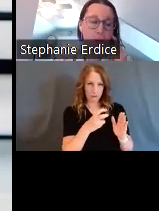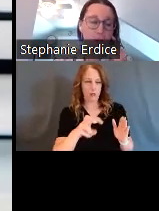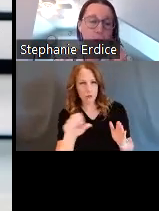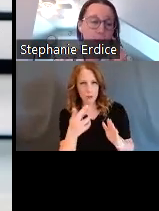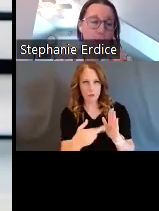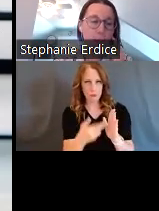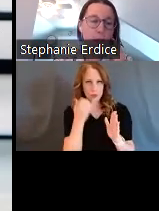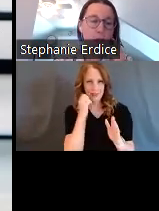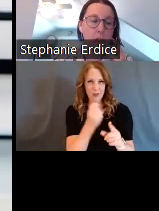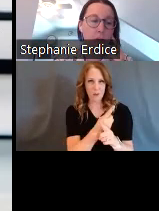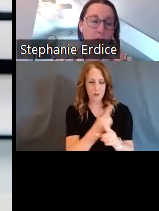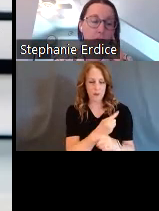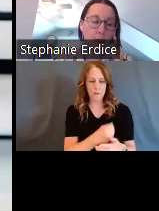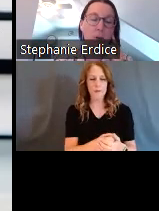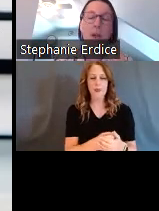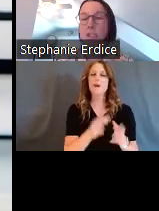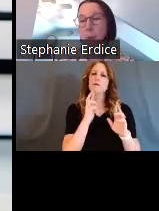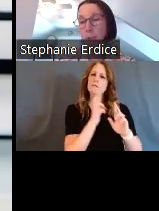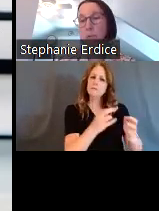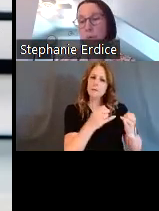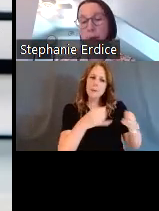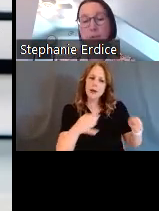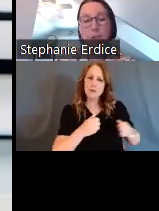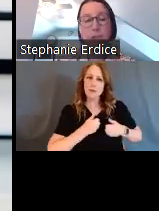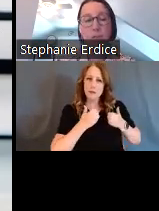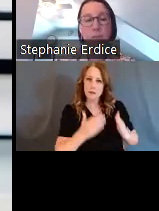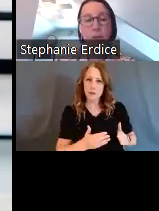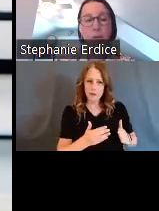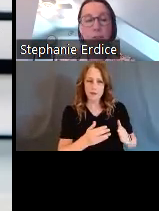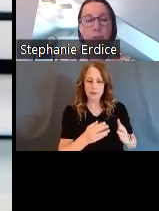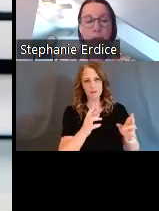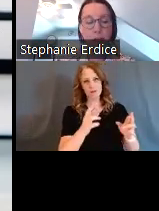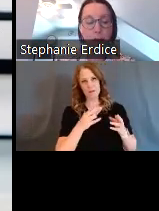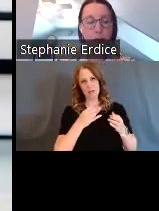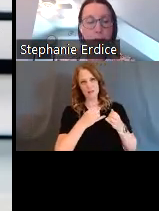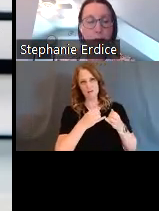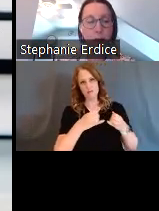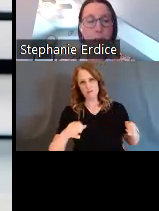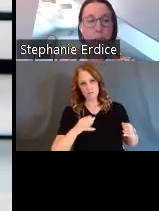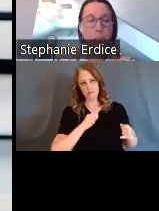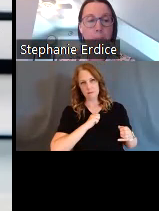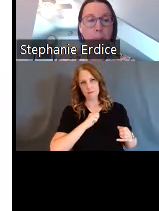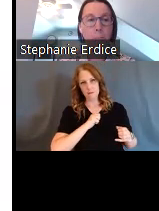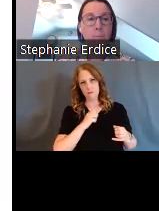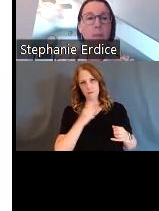respecting boundaries, respecting the boundaries of the survivor and expecting your boundaries to be respected as